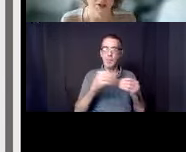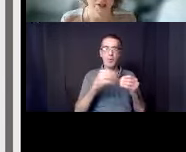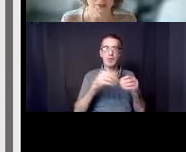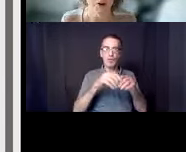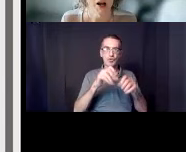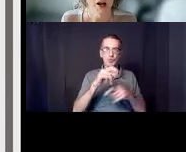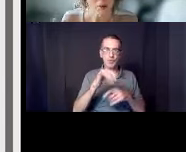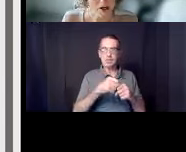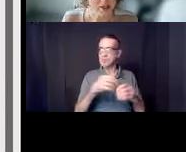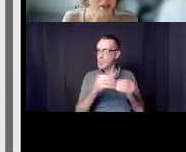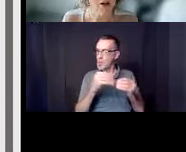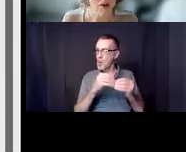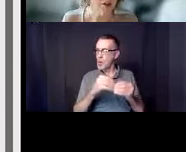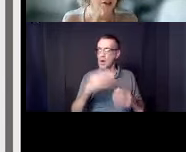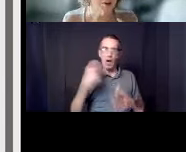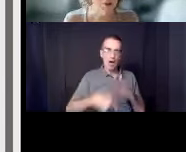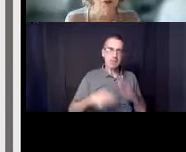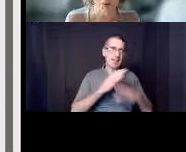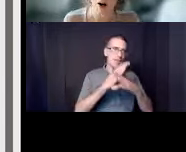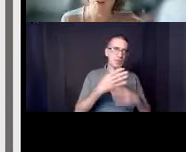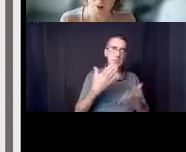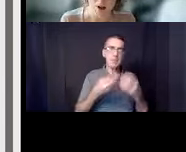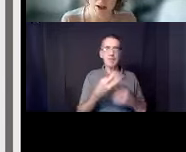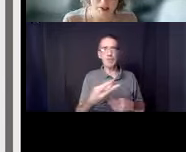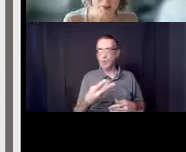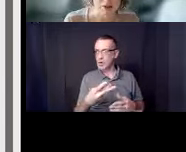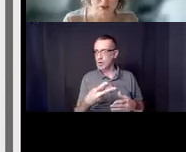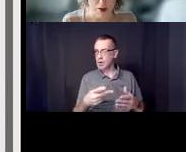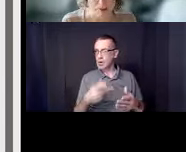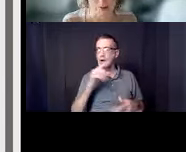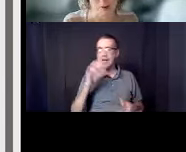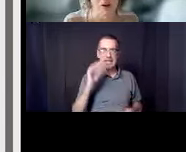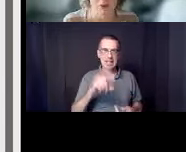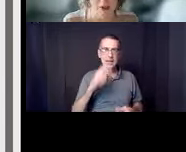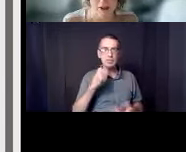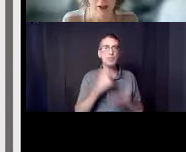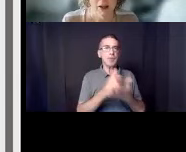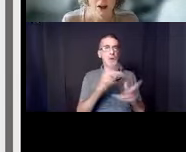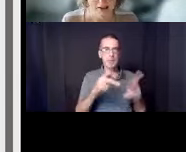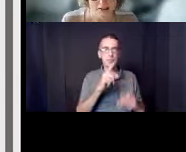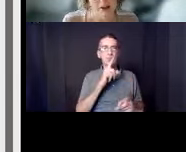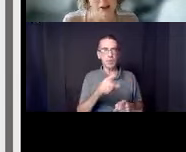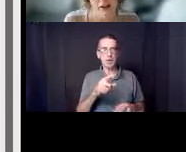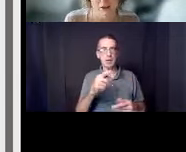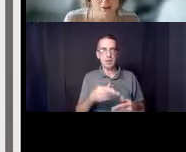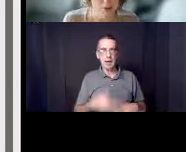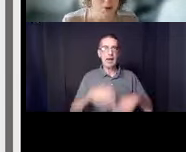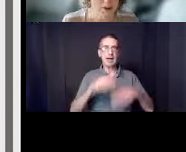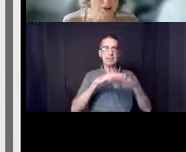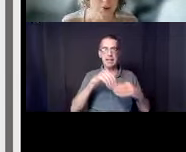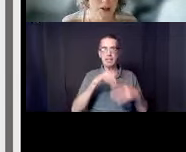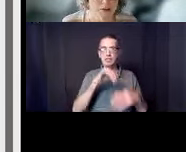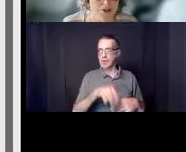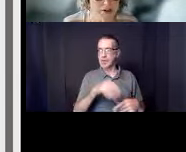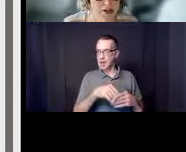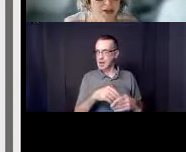those deeper, more costly interventions, maybe fewer of them are needed because you've helped people avoid escalating into deeper and